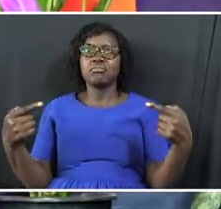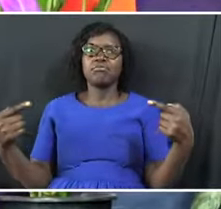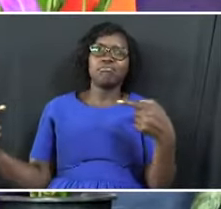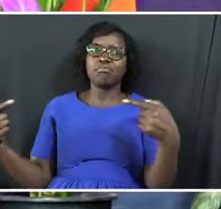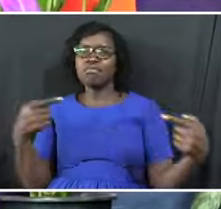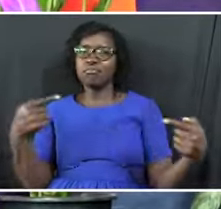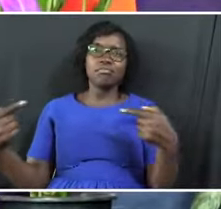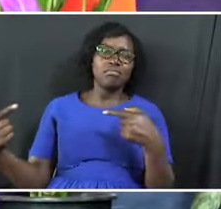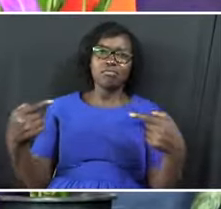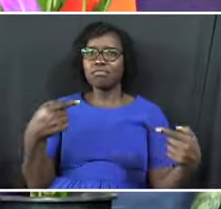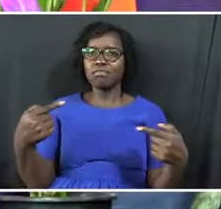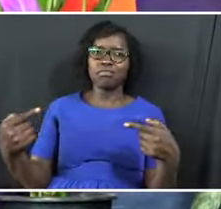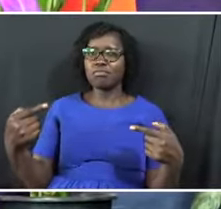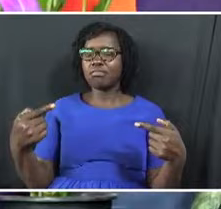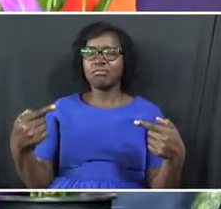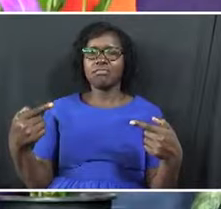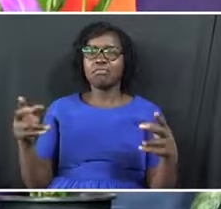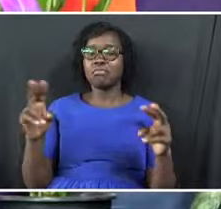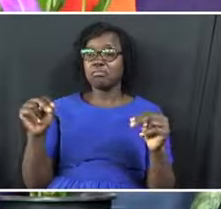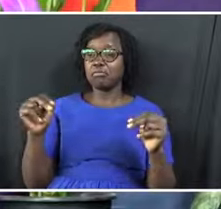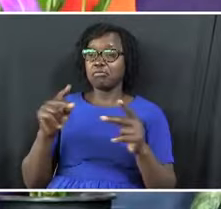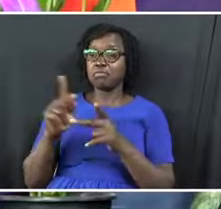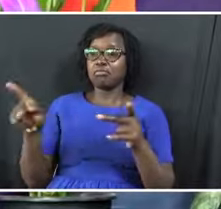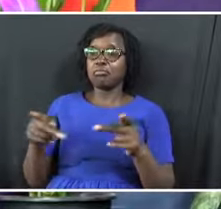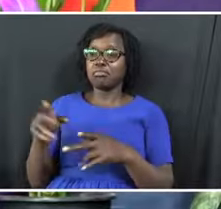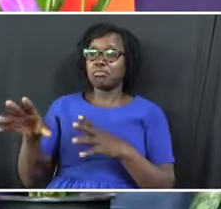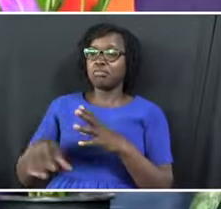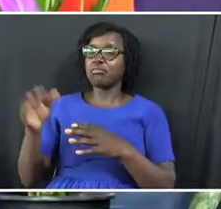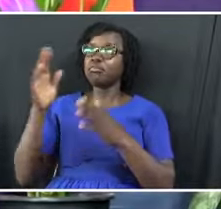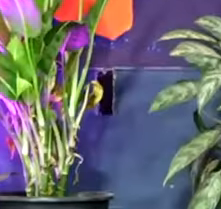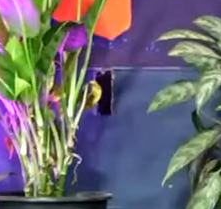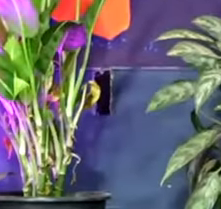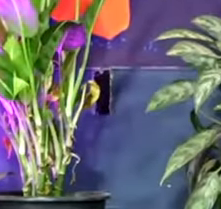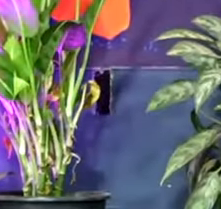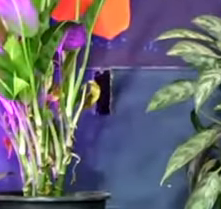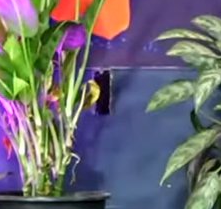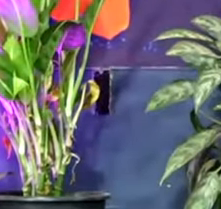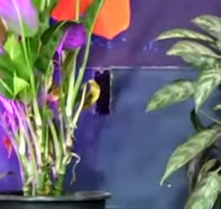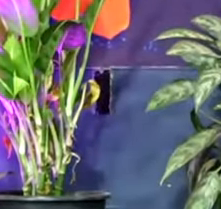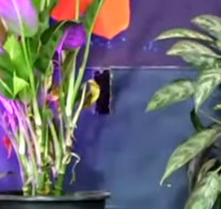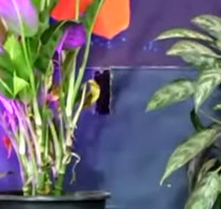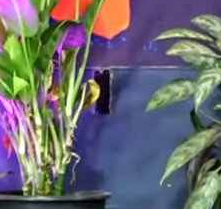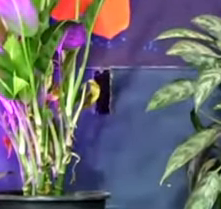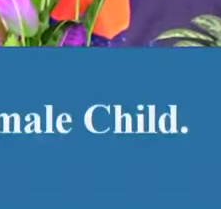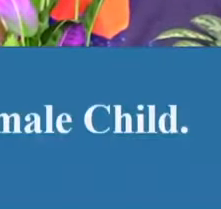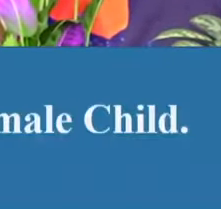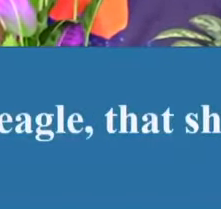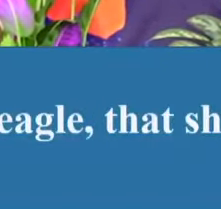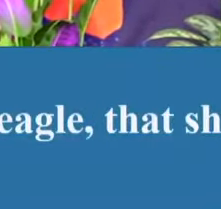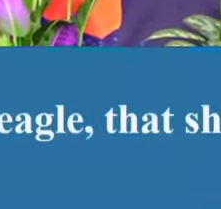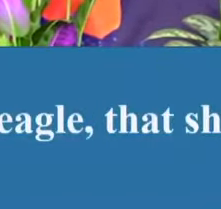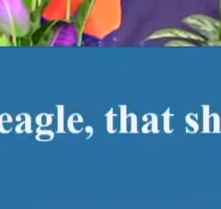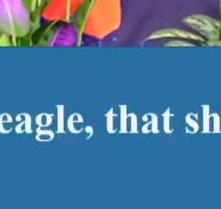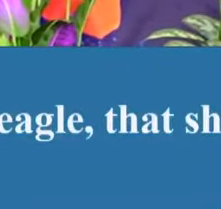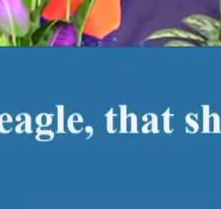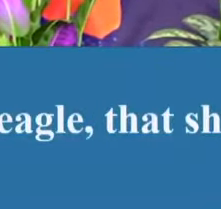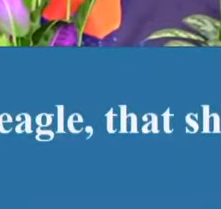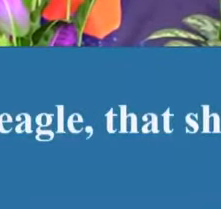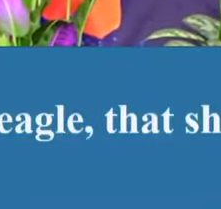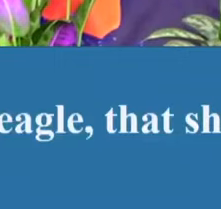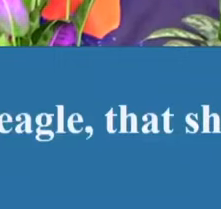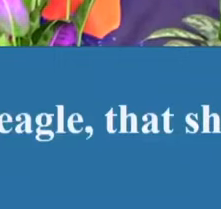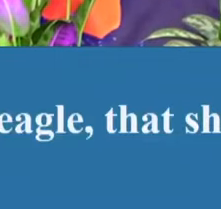prevail, nor was there place found in heaven, yes, no longer. So the great dragon was